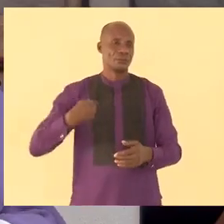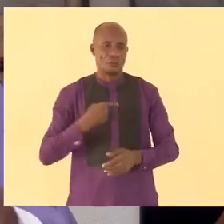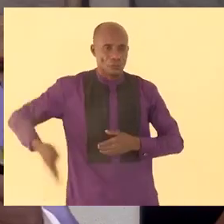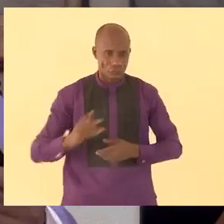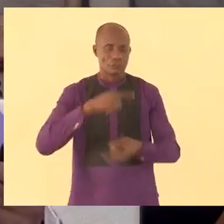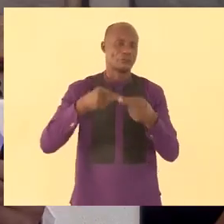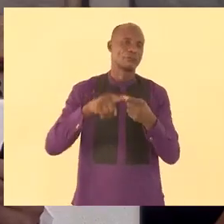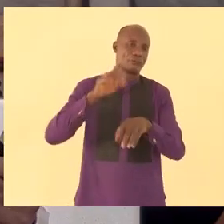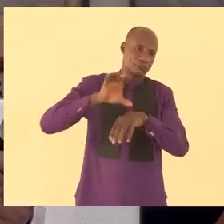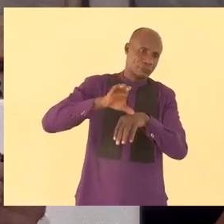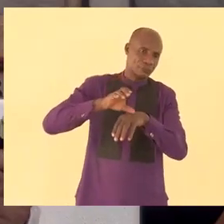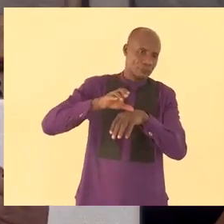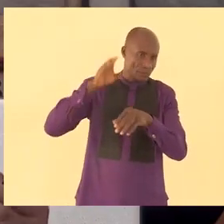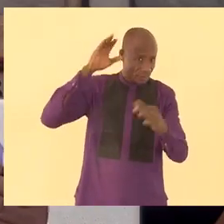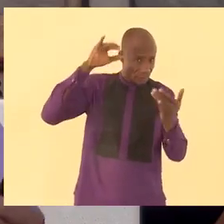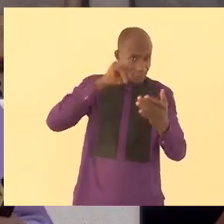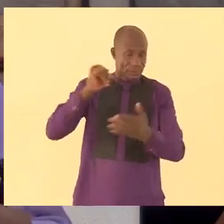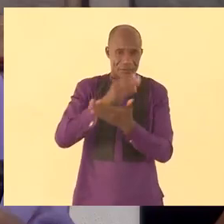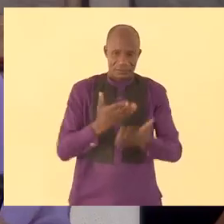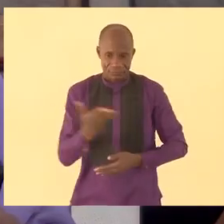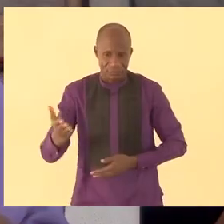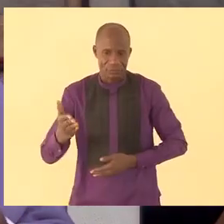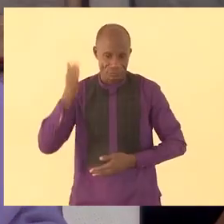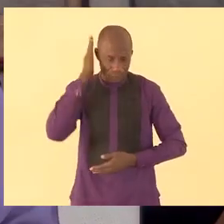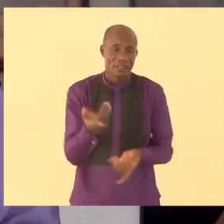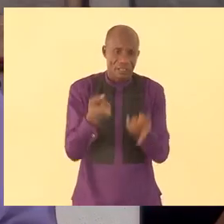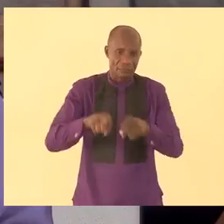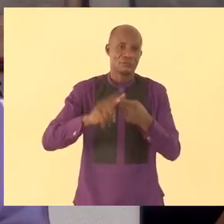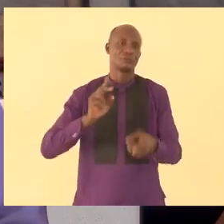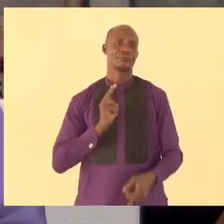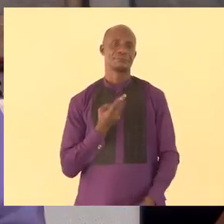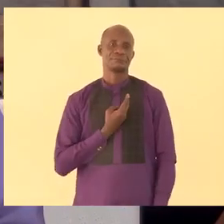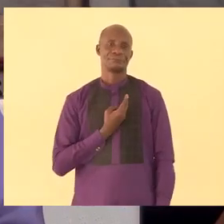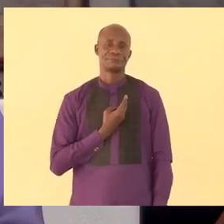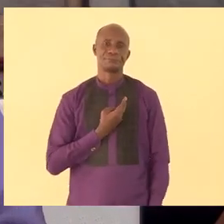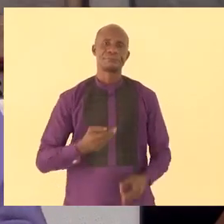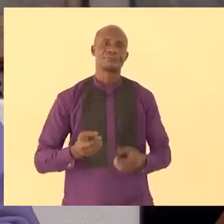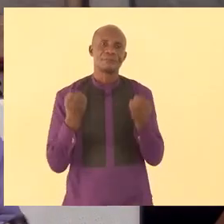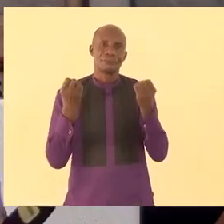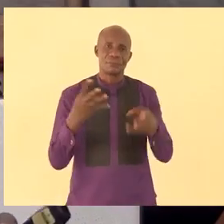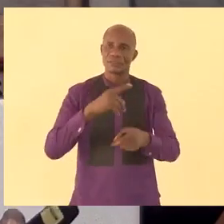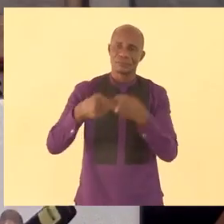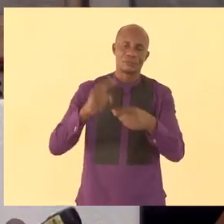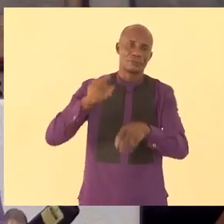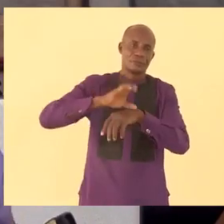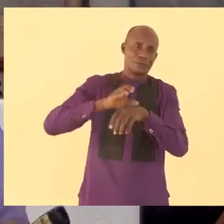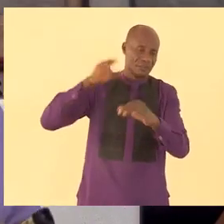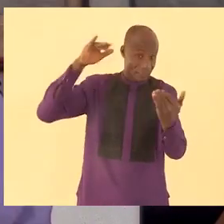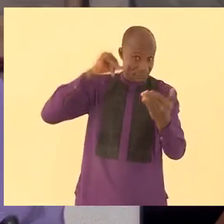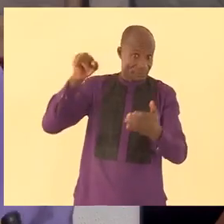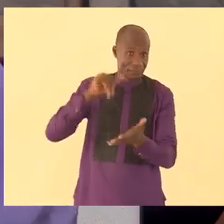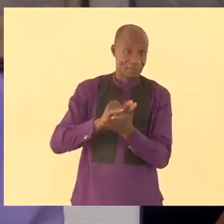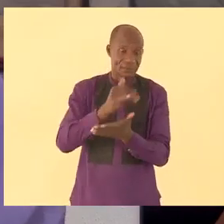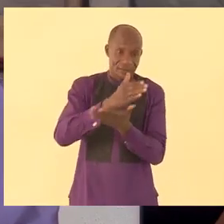We should go to church expecting that something is going to happen to us. Many do go to church expecting